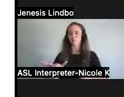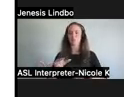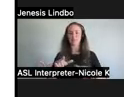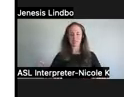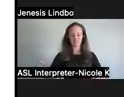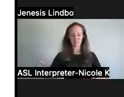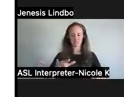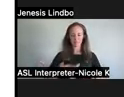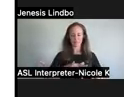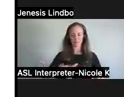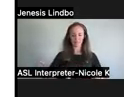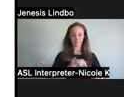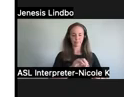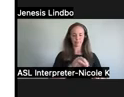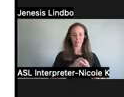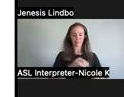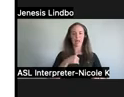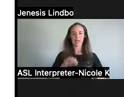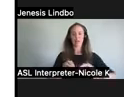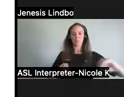one place with the joystick, I can't move.